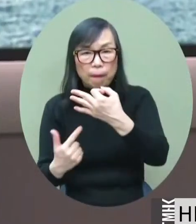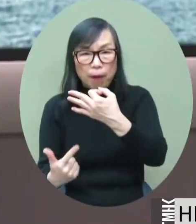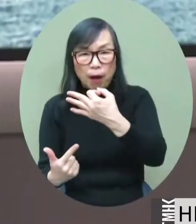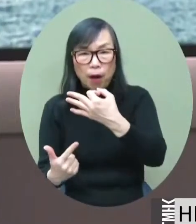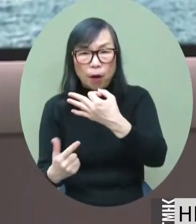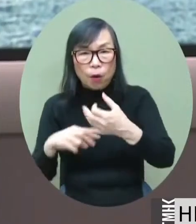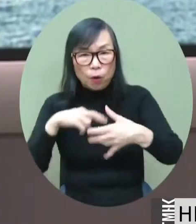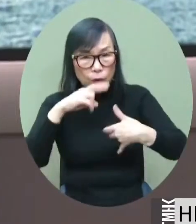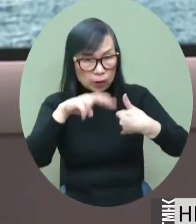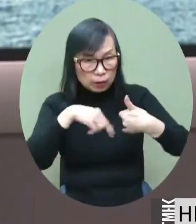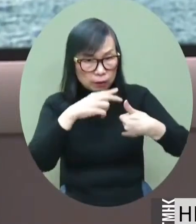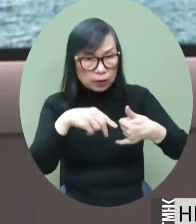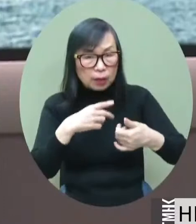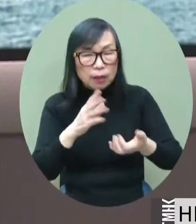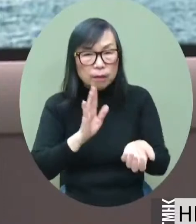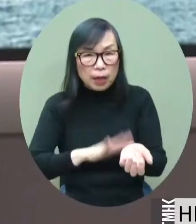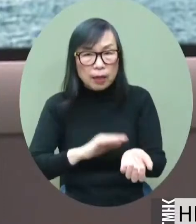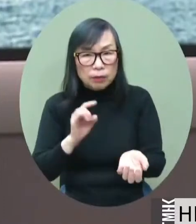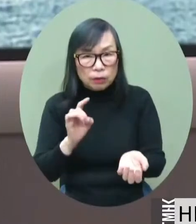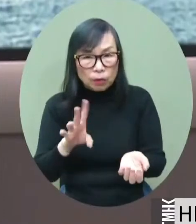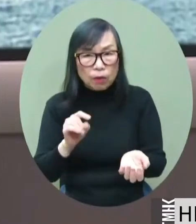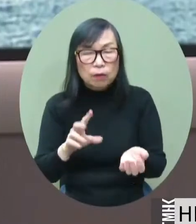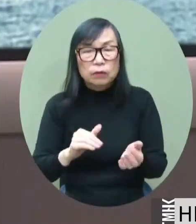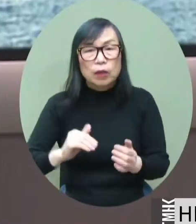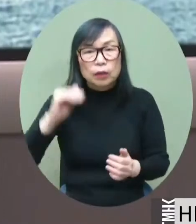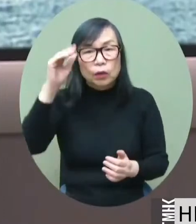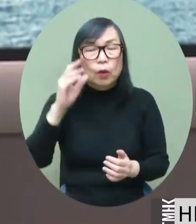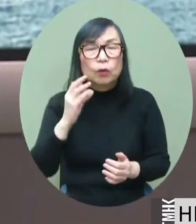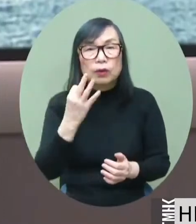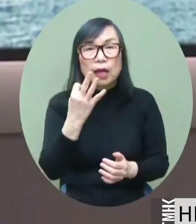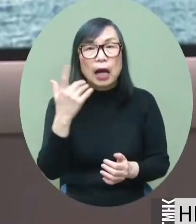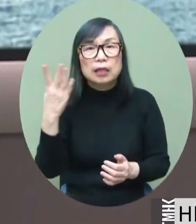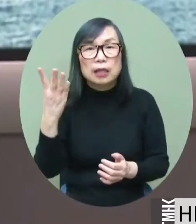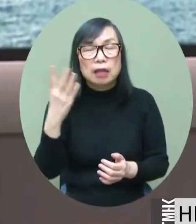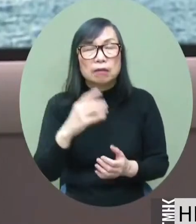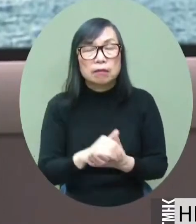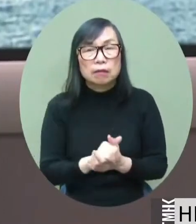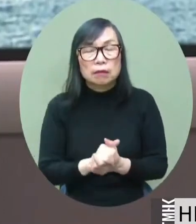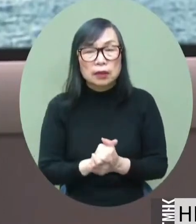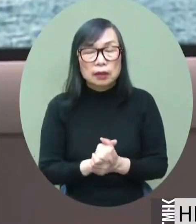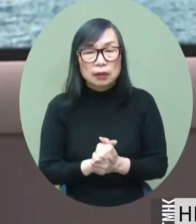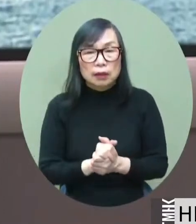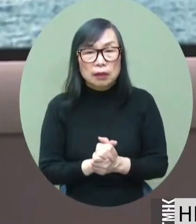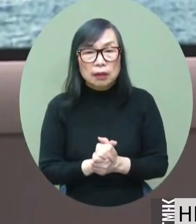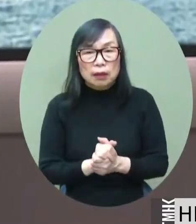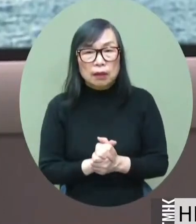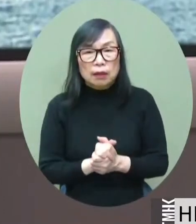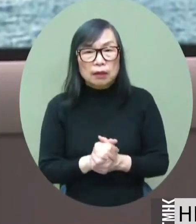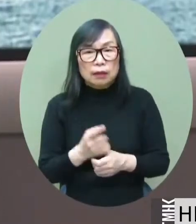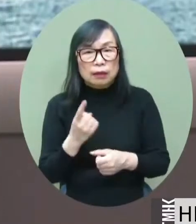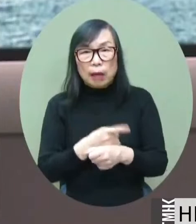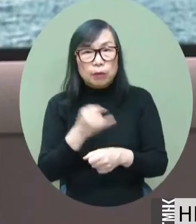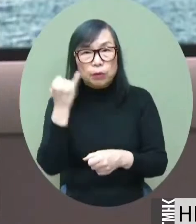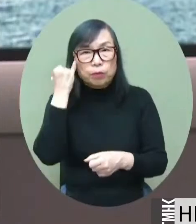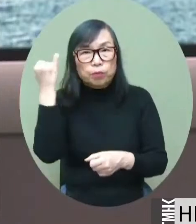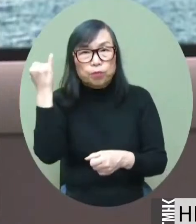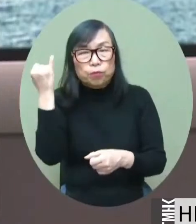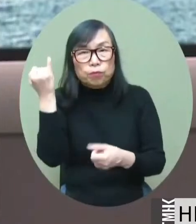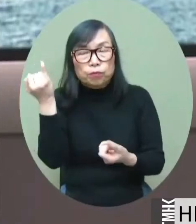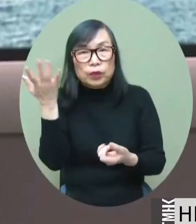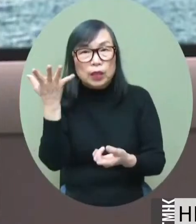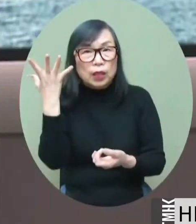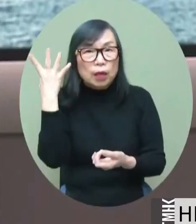But then on the 28th, he had a test with a very high CT value at